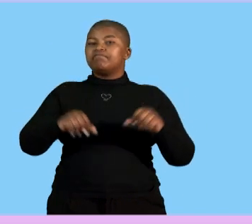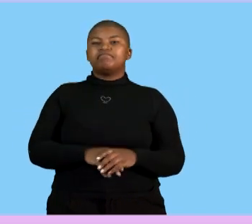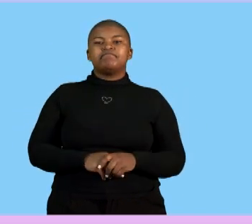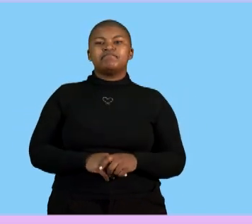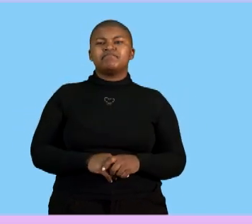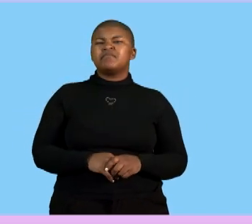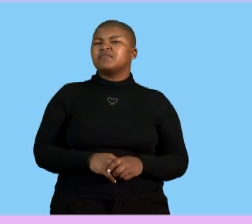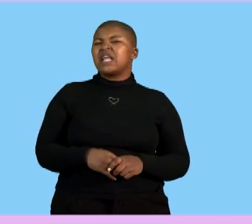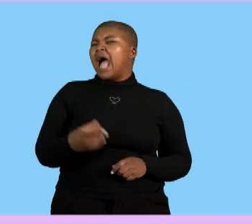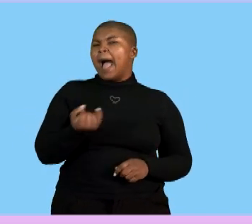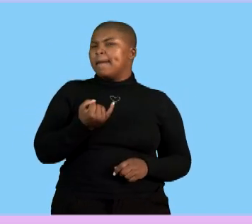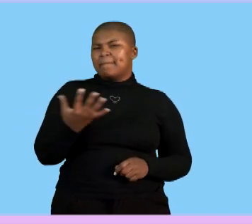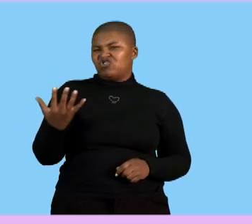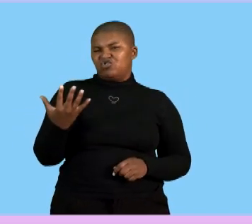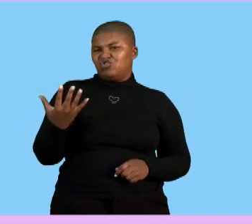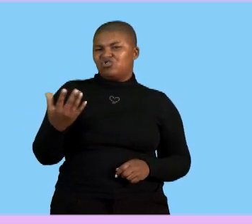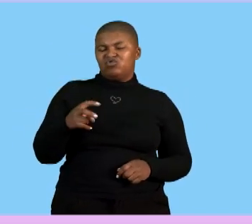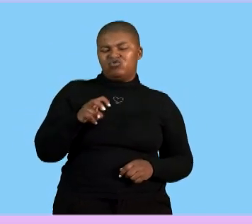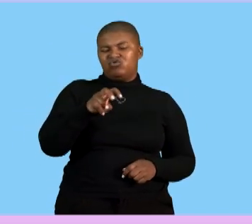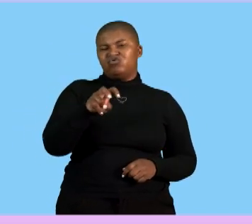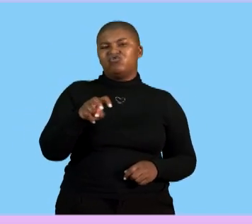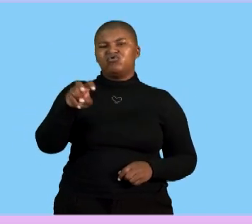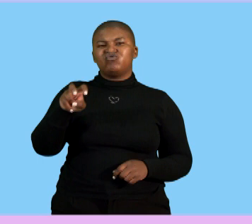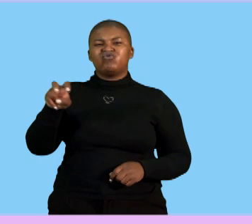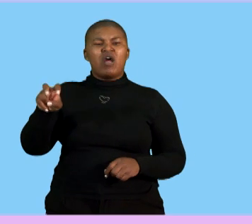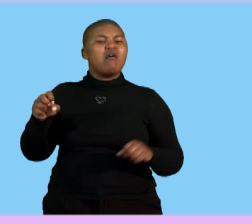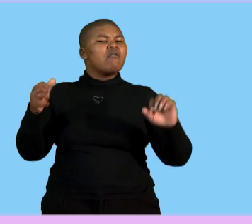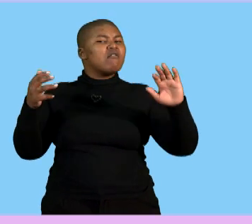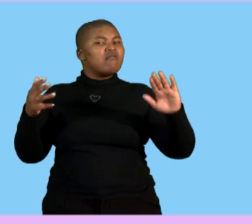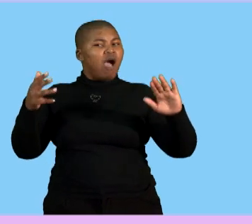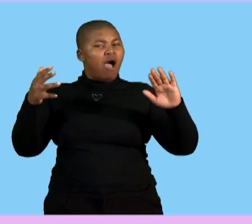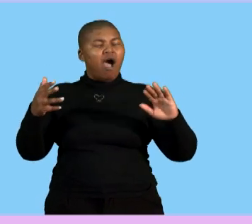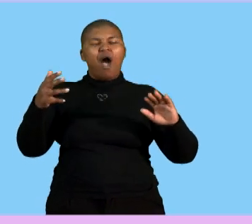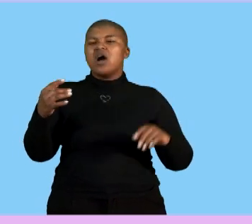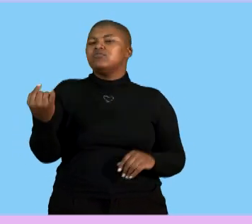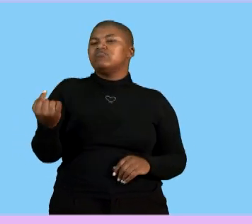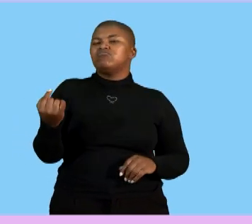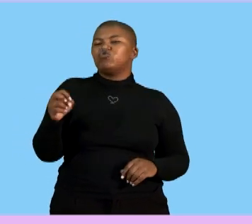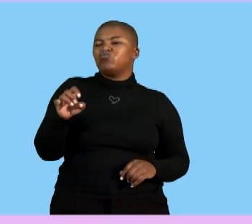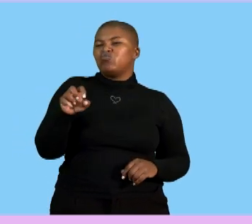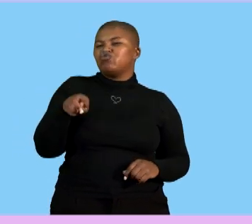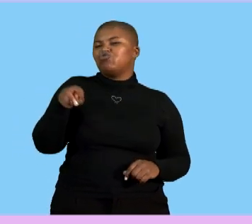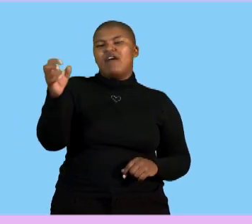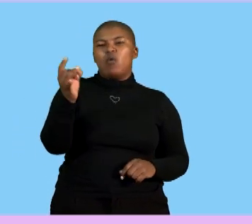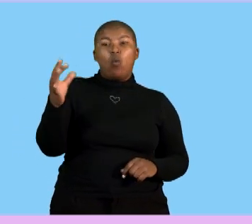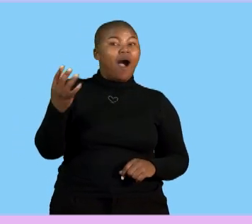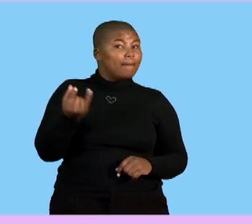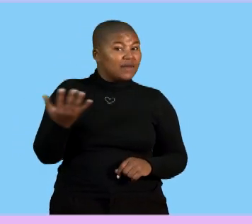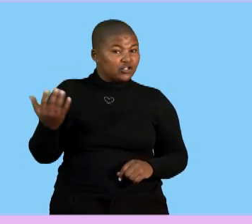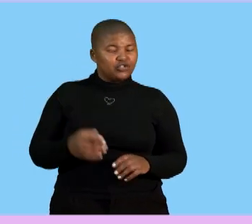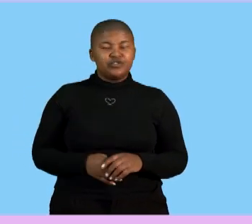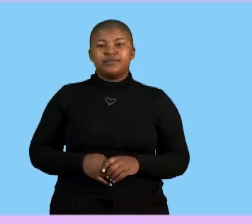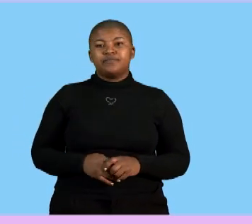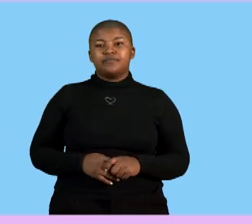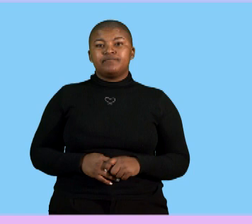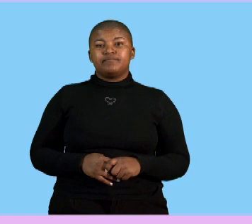What is the cost of traveling 9 single trips? So now what we can